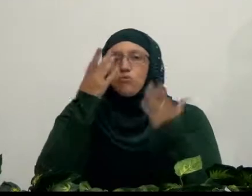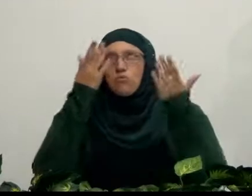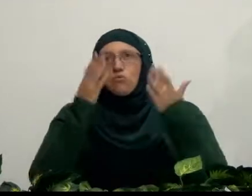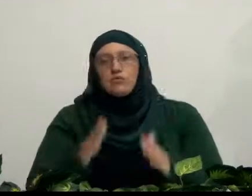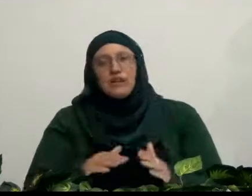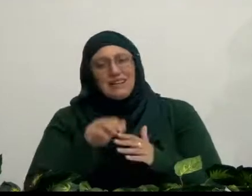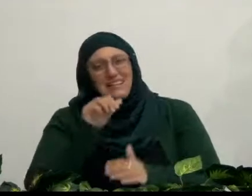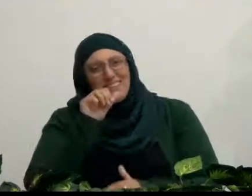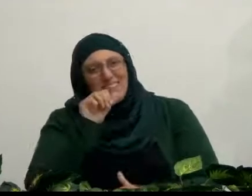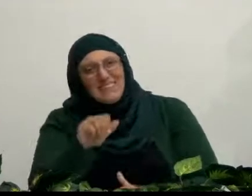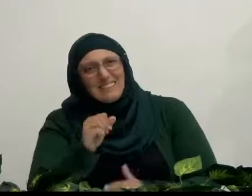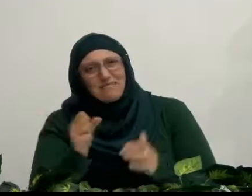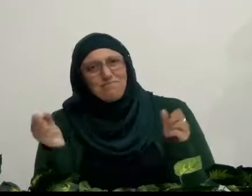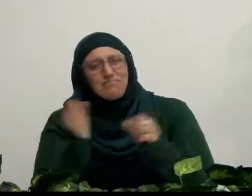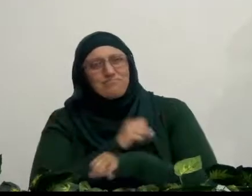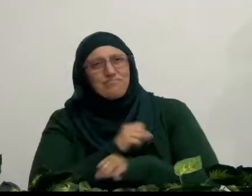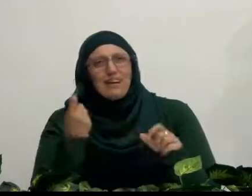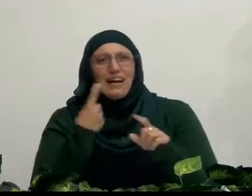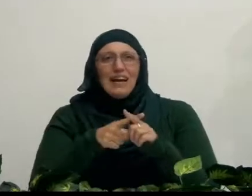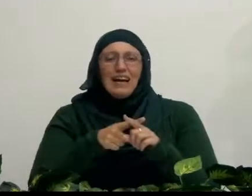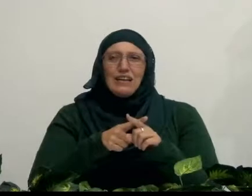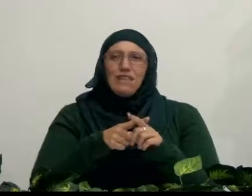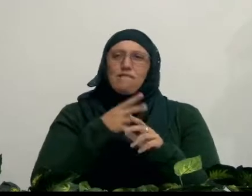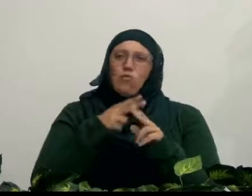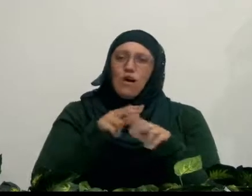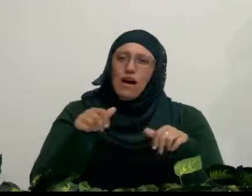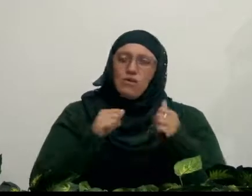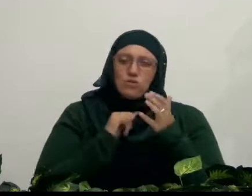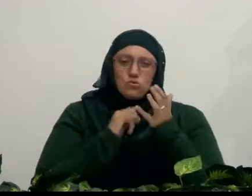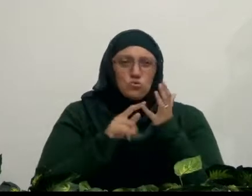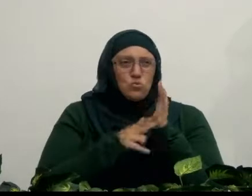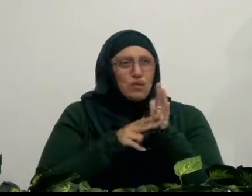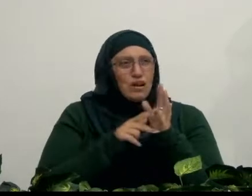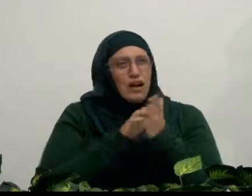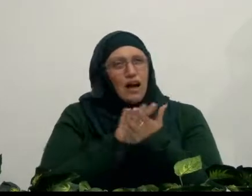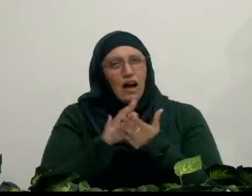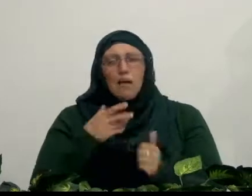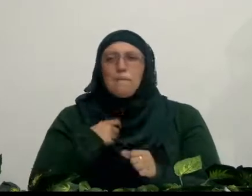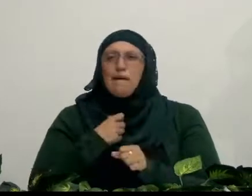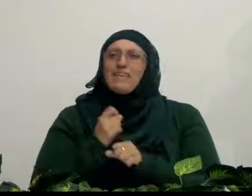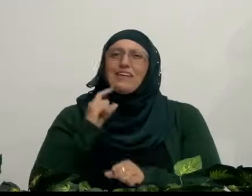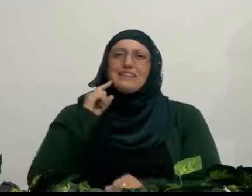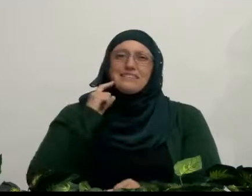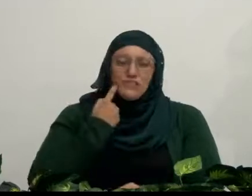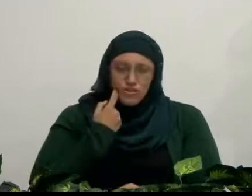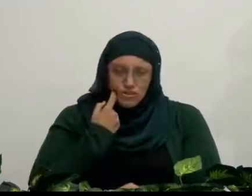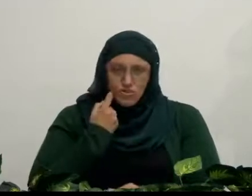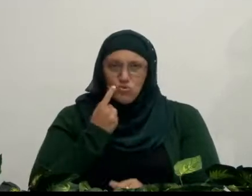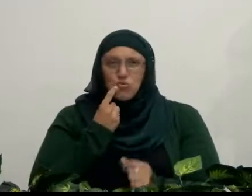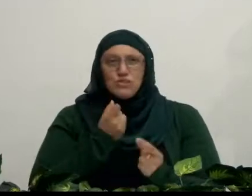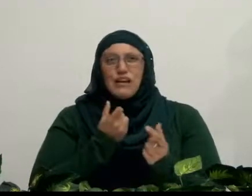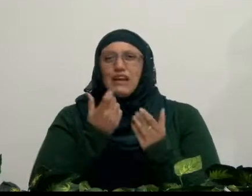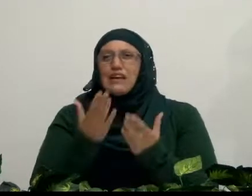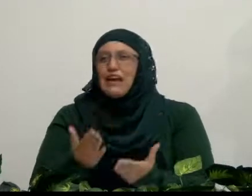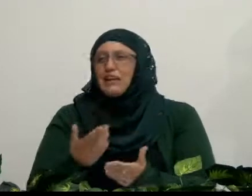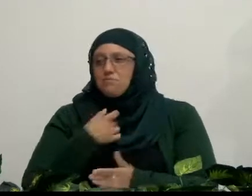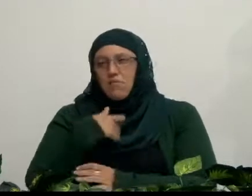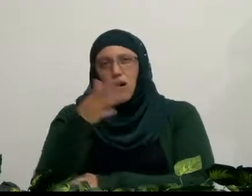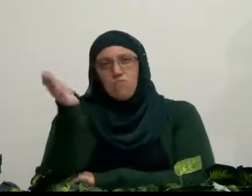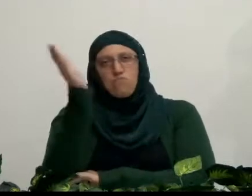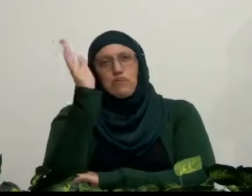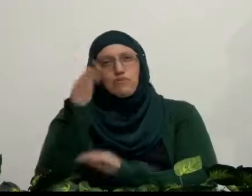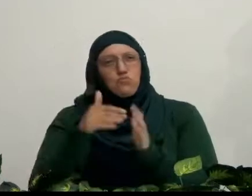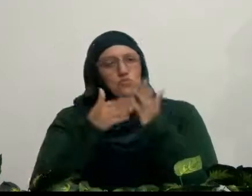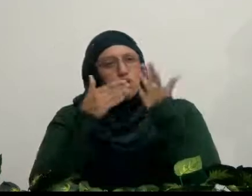and the pleasure of the soul of Marhum Haj Yasser Zughaib, that I made intention, inshallah, dedicating this humble possession to his soul